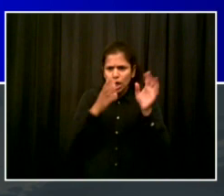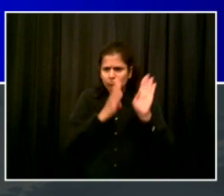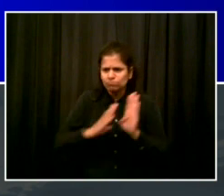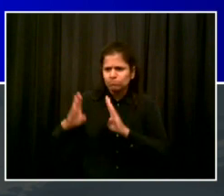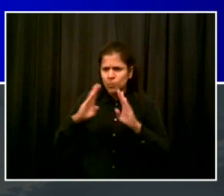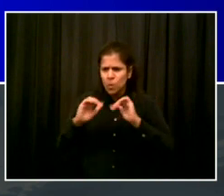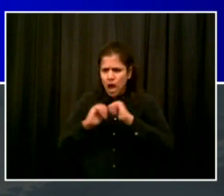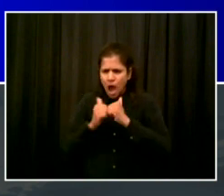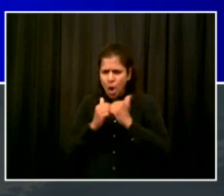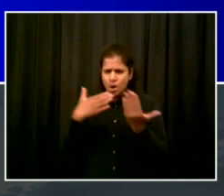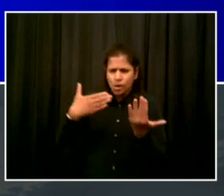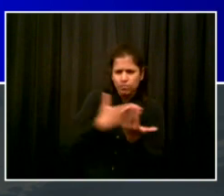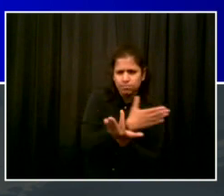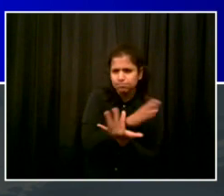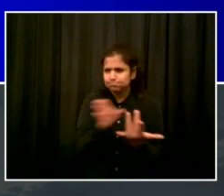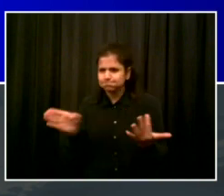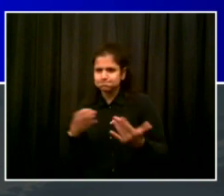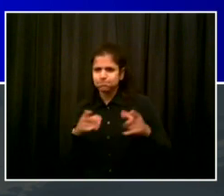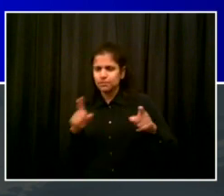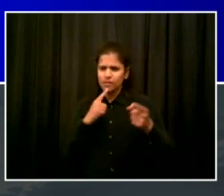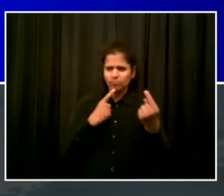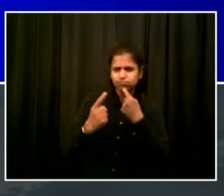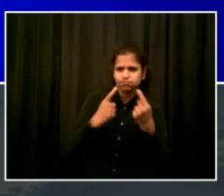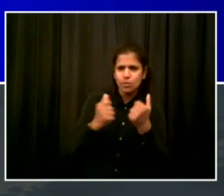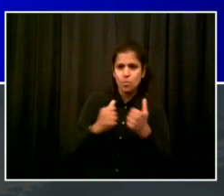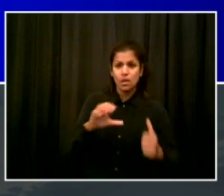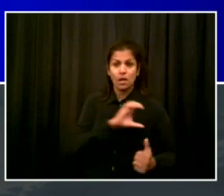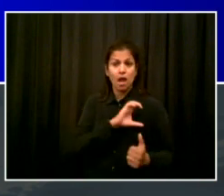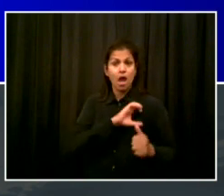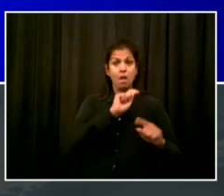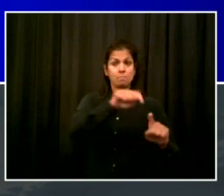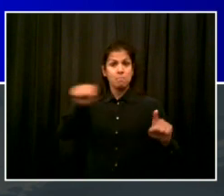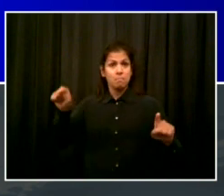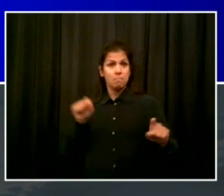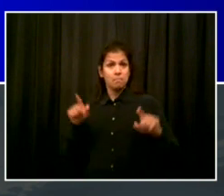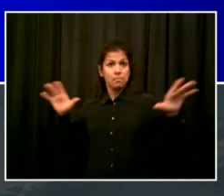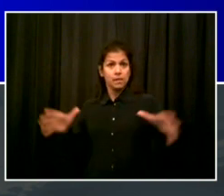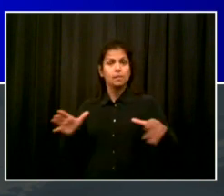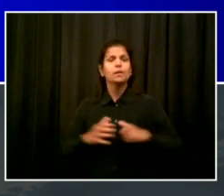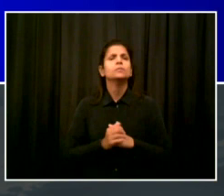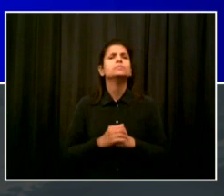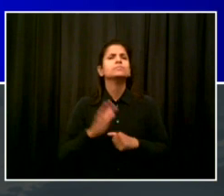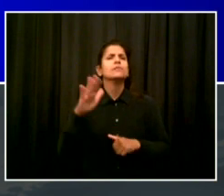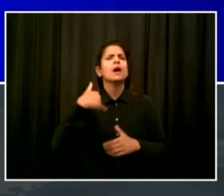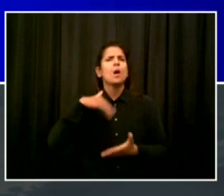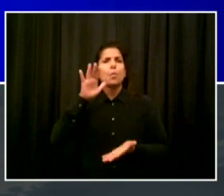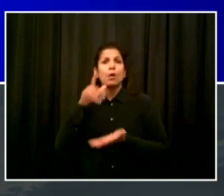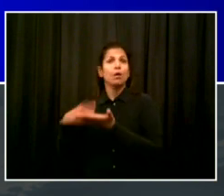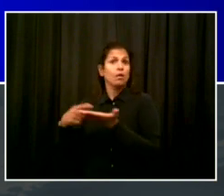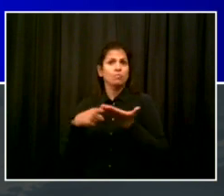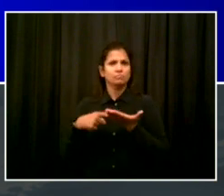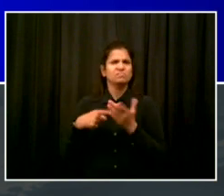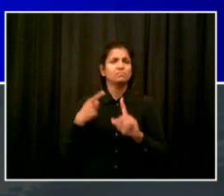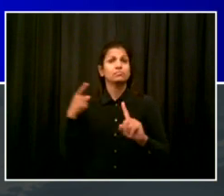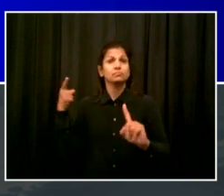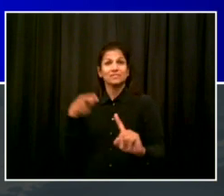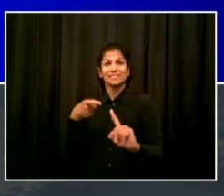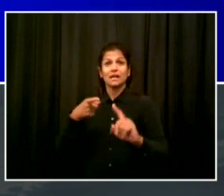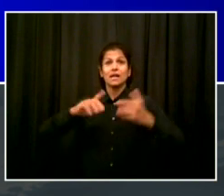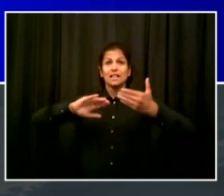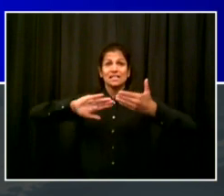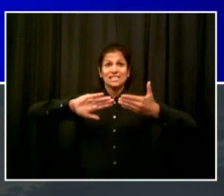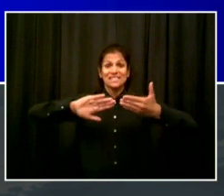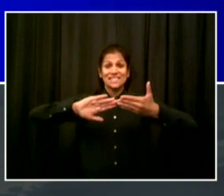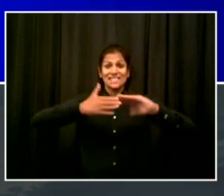plan. And when I say citywide, you'll hear from the commissioner. It will be wherever it's needed, but it'll be particularly focused on some